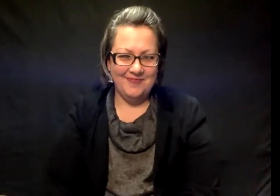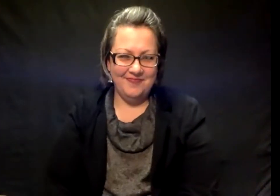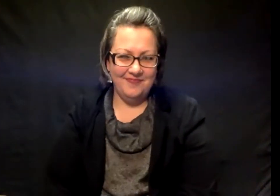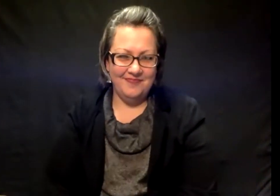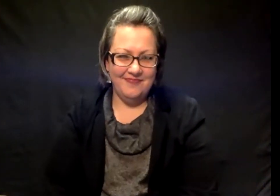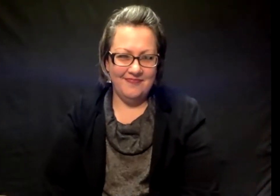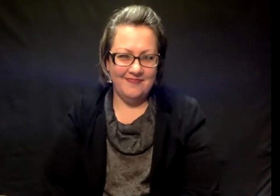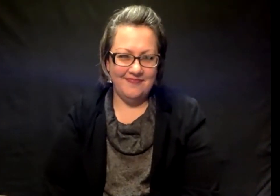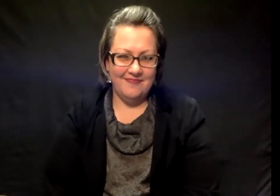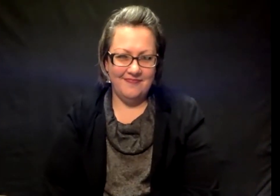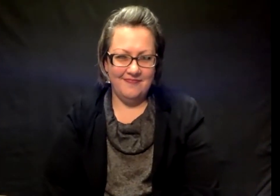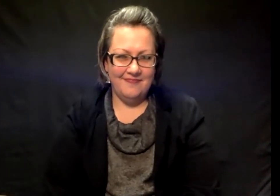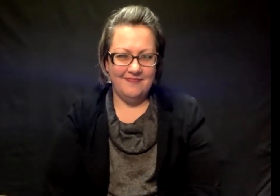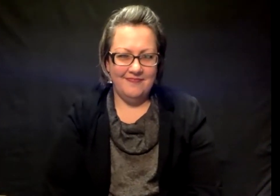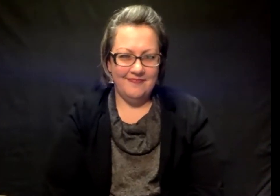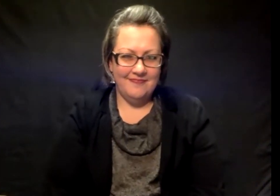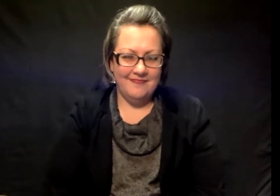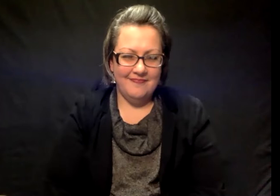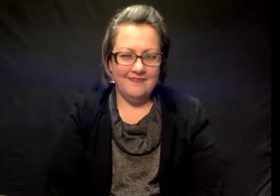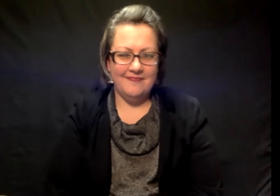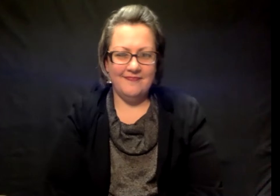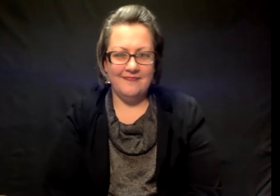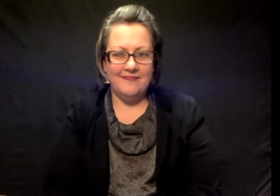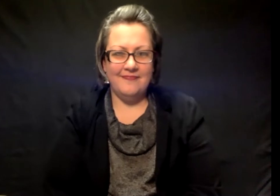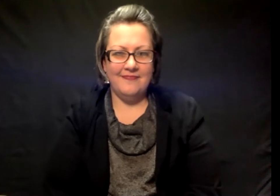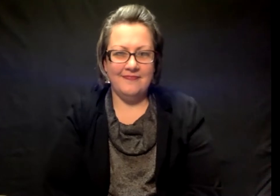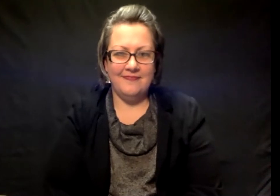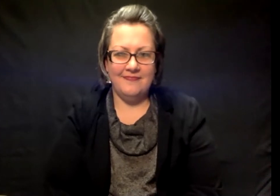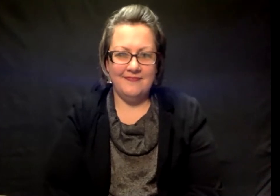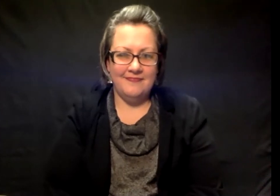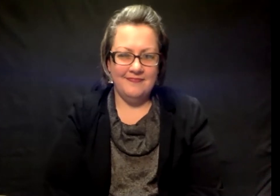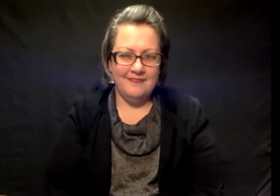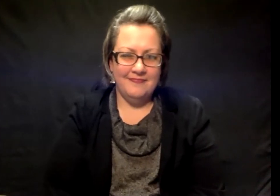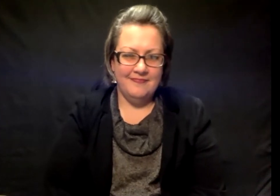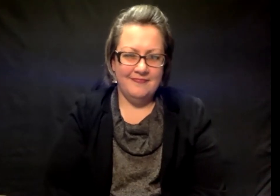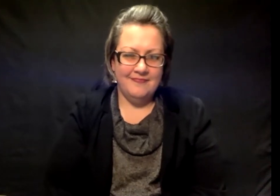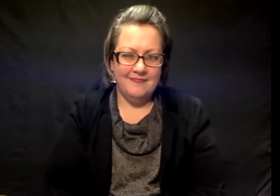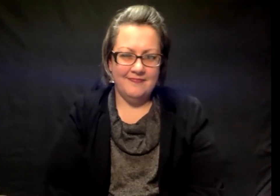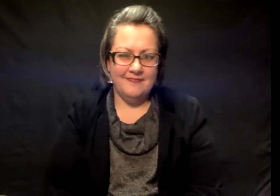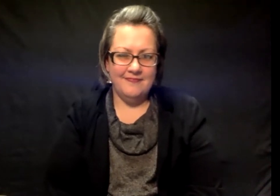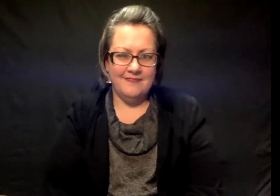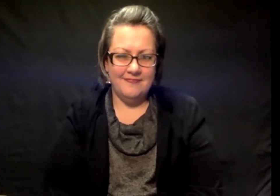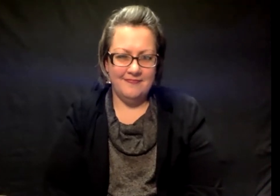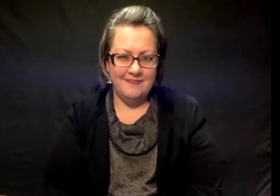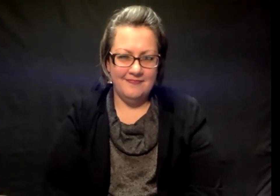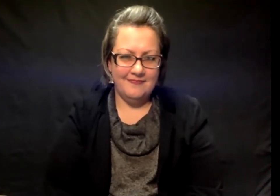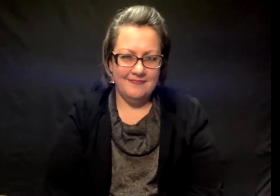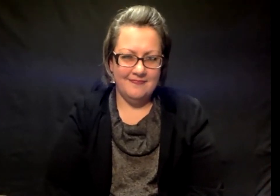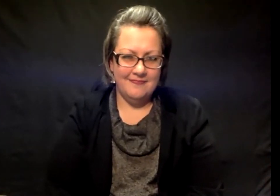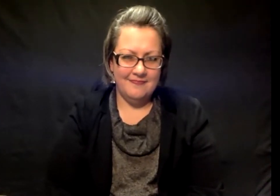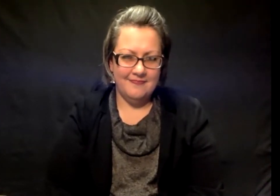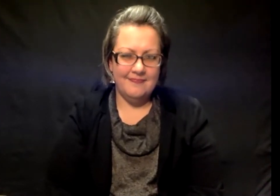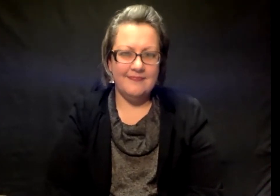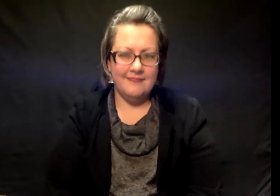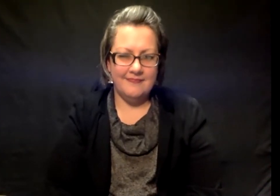and has asked if the area doesn't have services with text 911. She said in order for a child to be